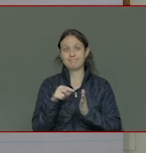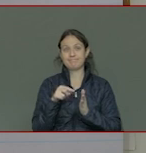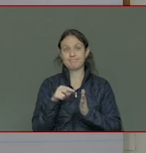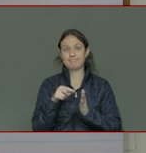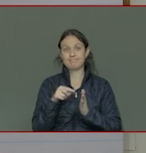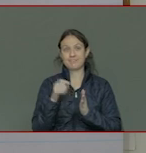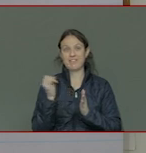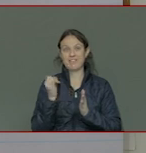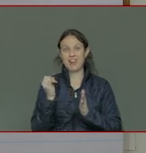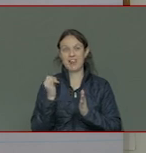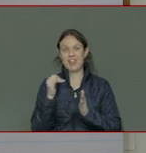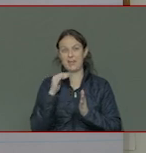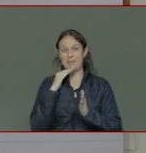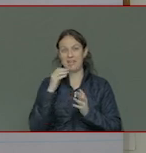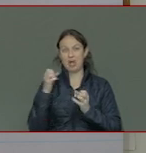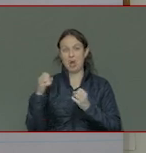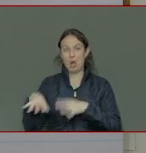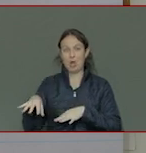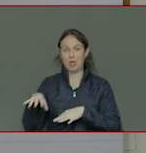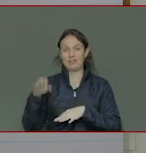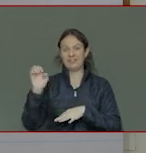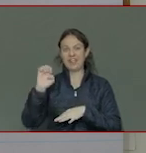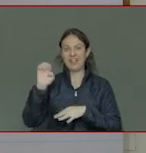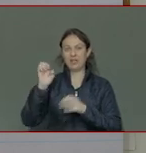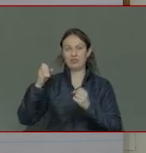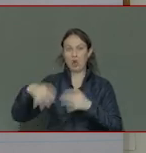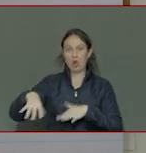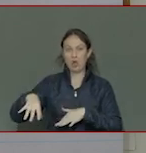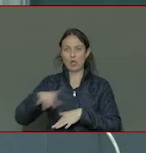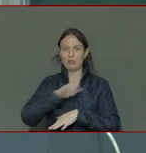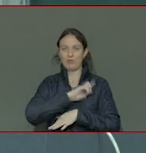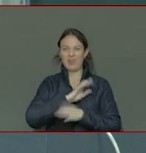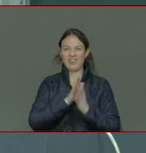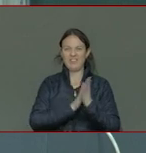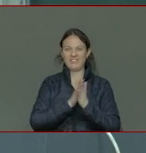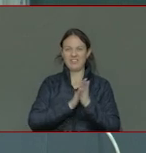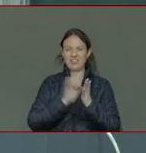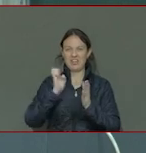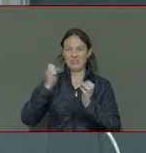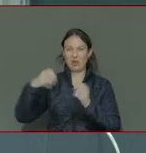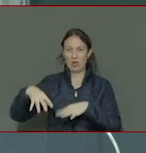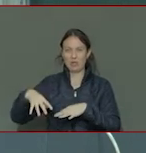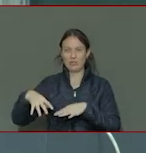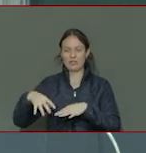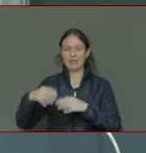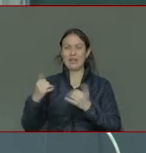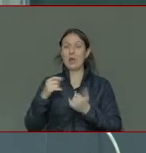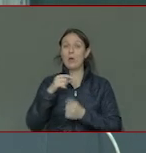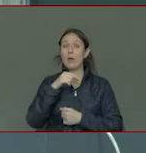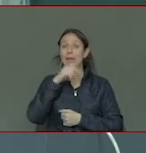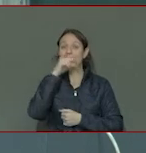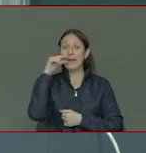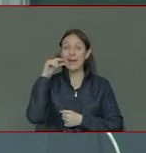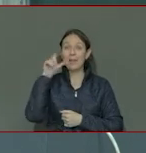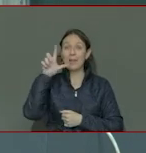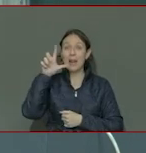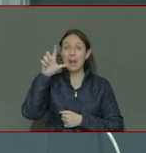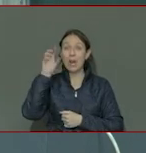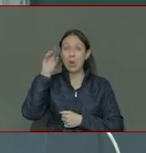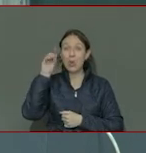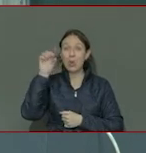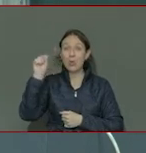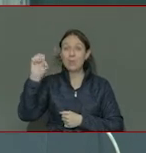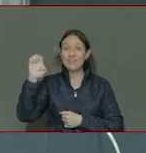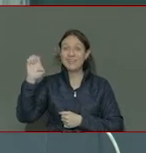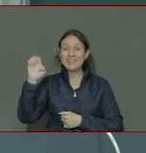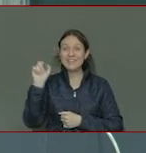lost. You lose energy due to friction. But please remember, you can't use the word lose, because it's